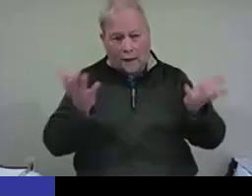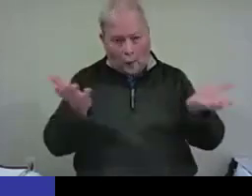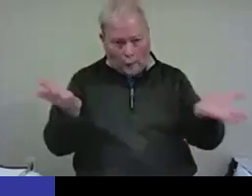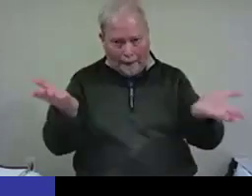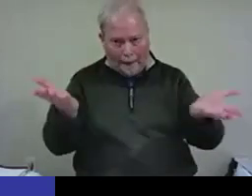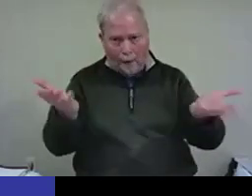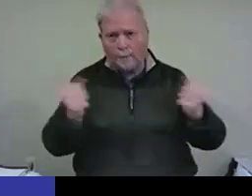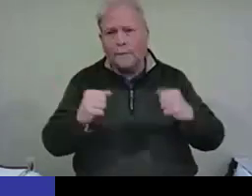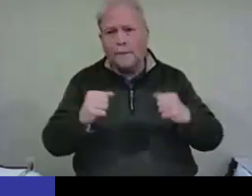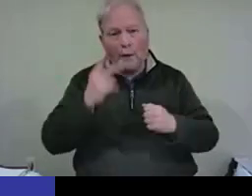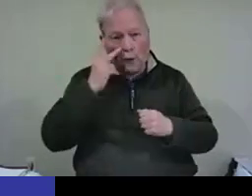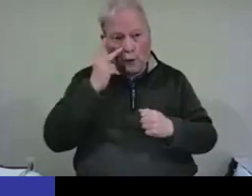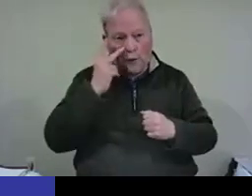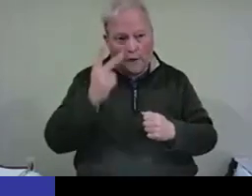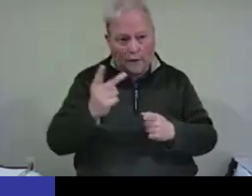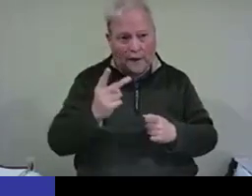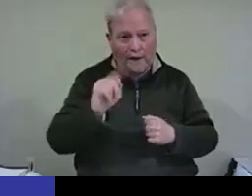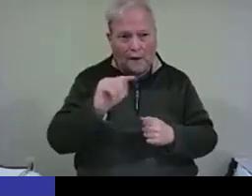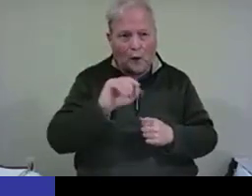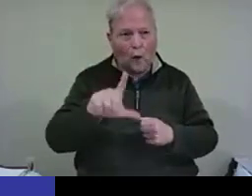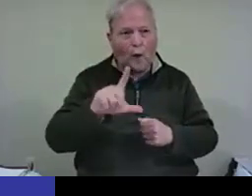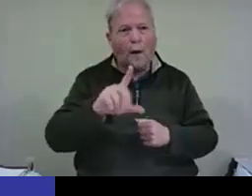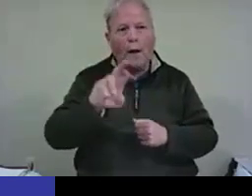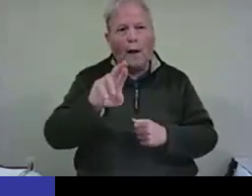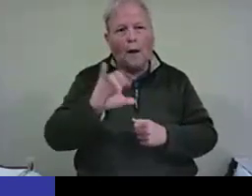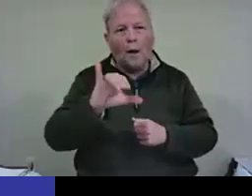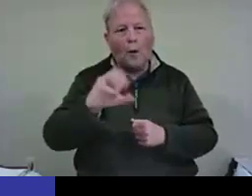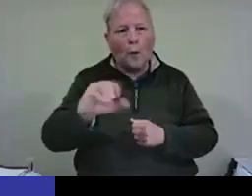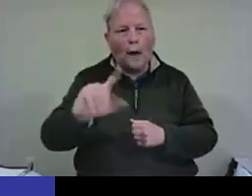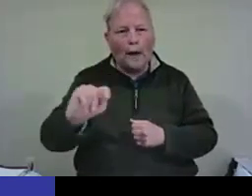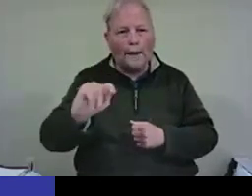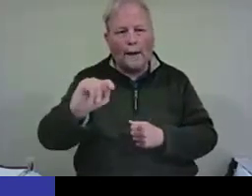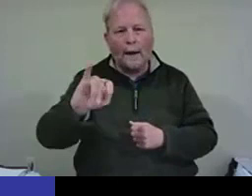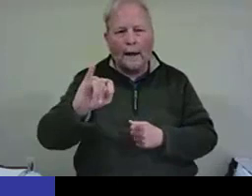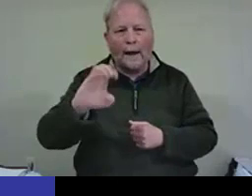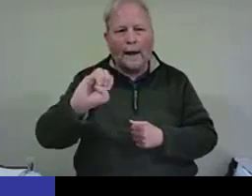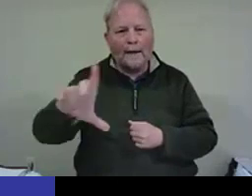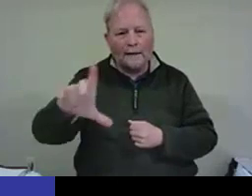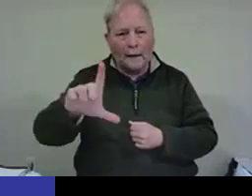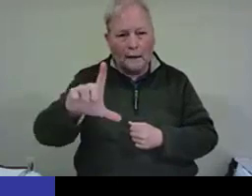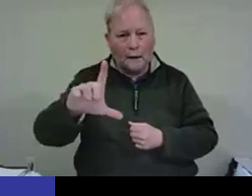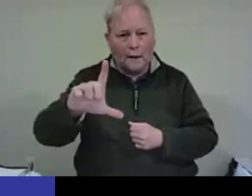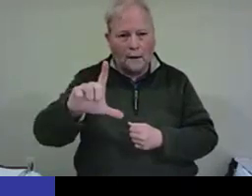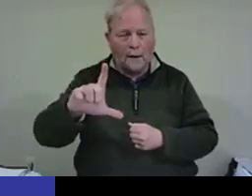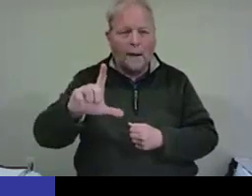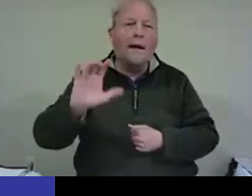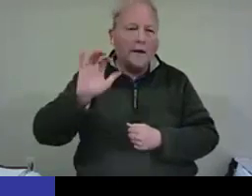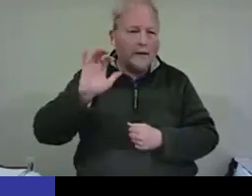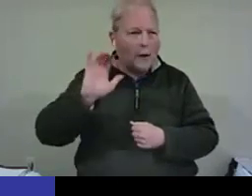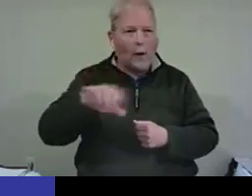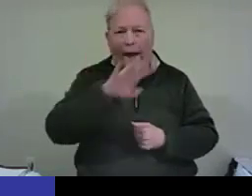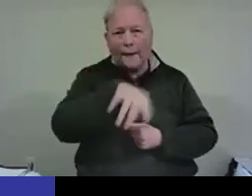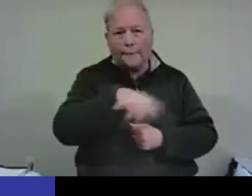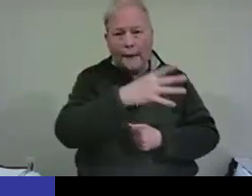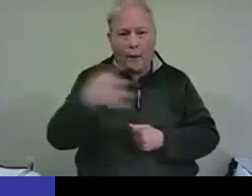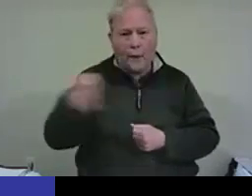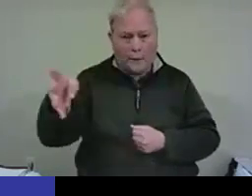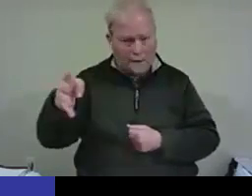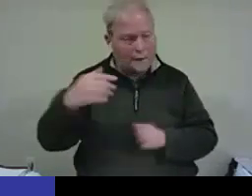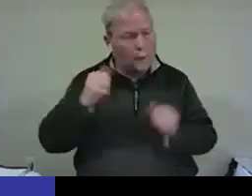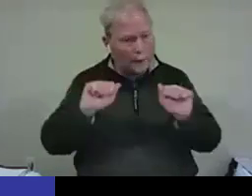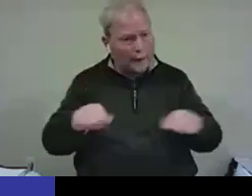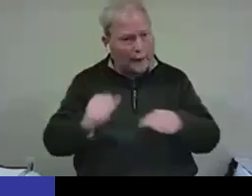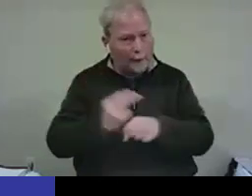ISIL model matrix that you see on the left there. So again, the idea with the comprehensive